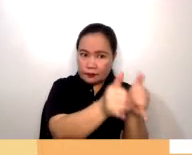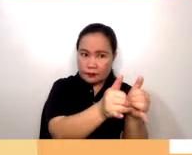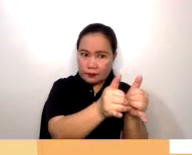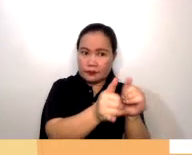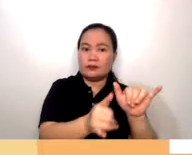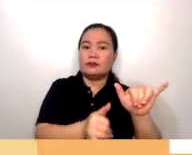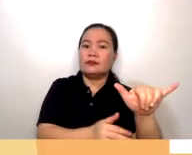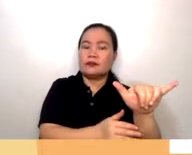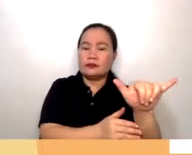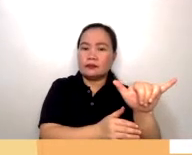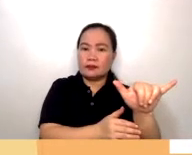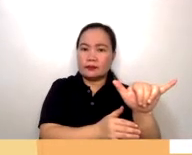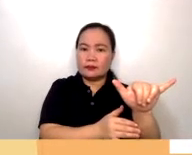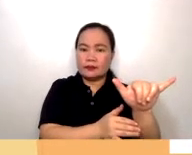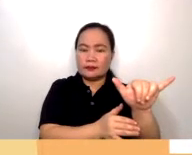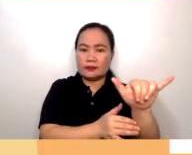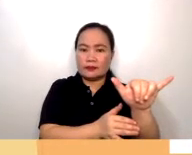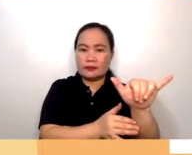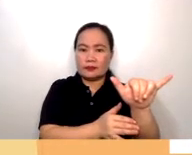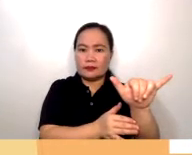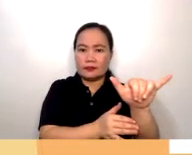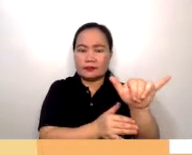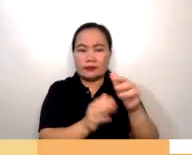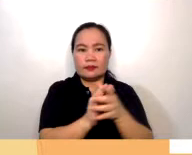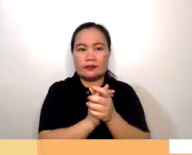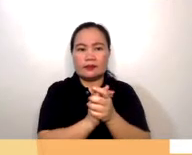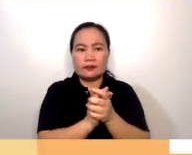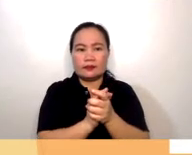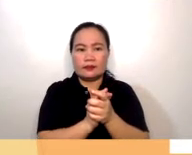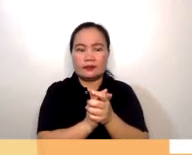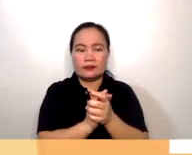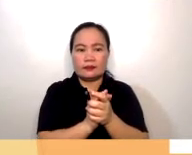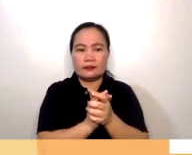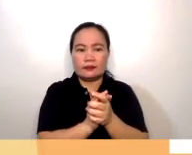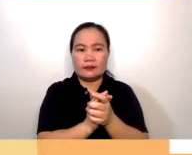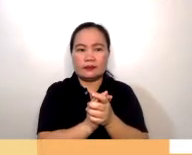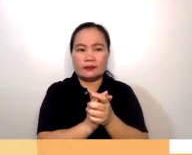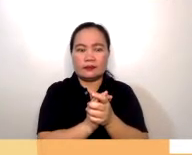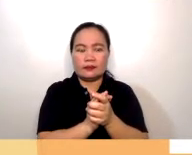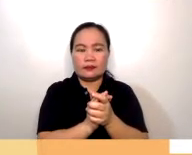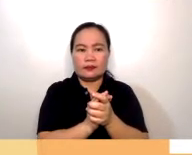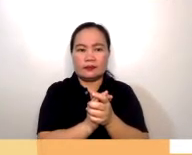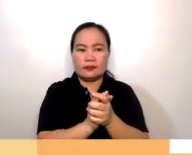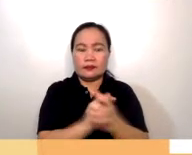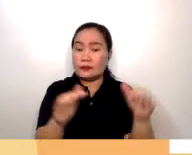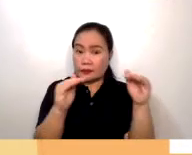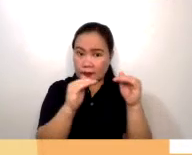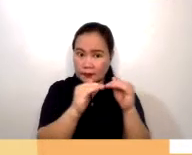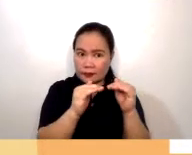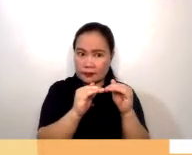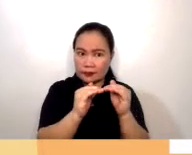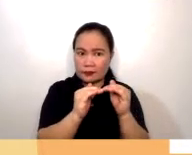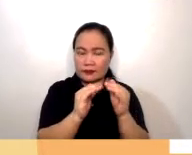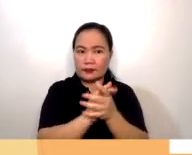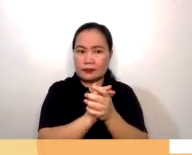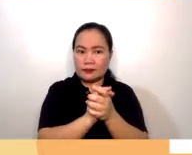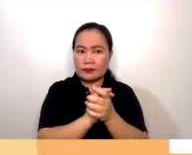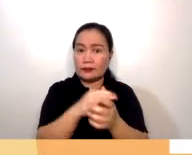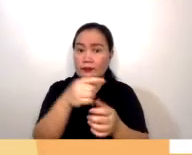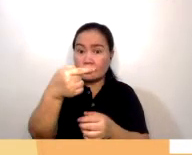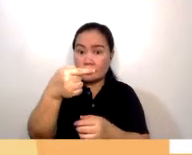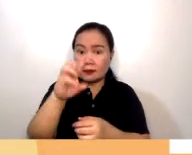2. Anong matitira? That is equal to y. So, the quotient is y